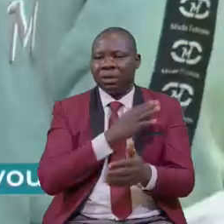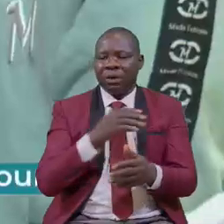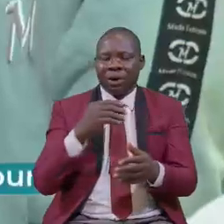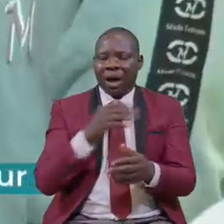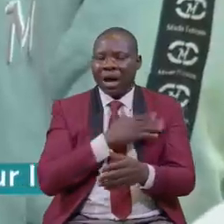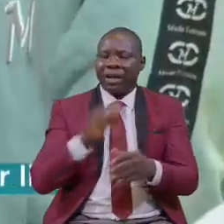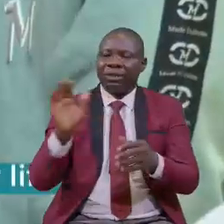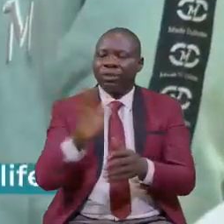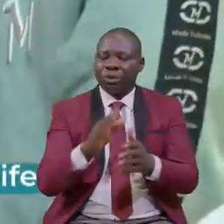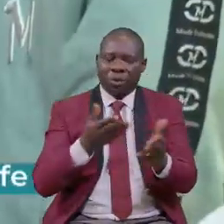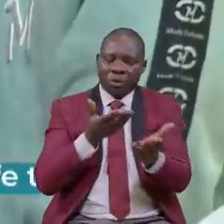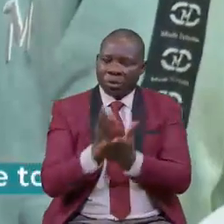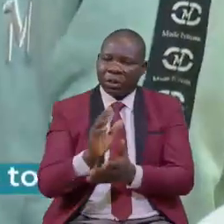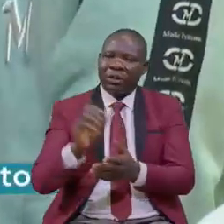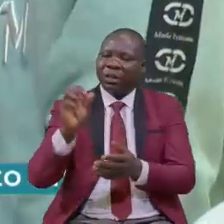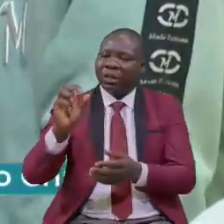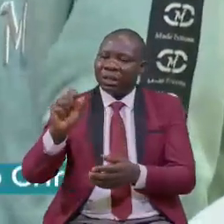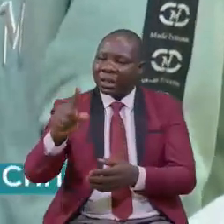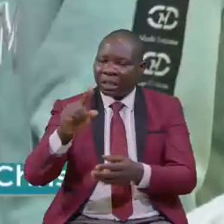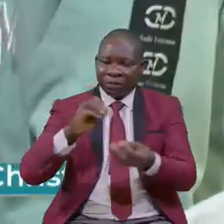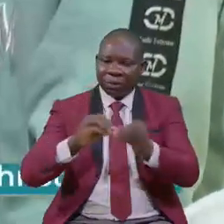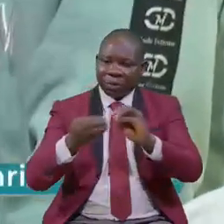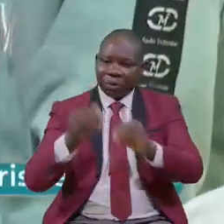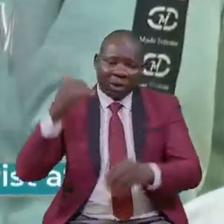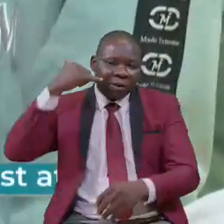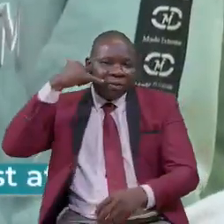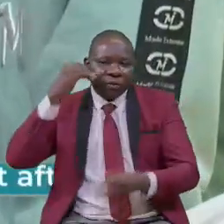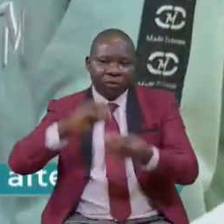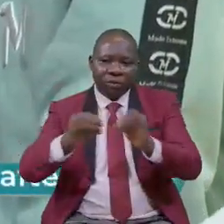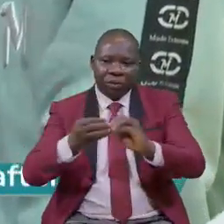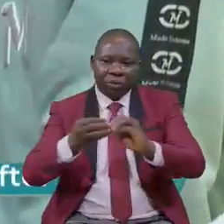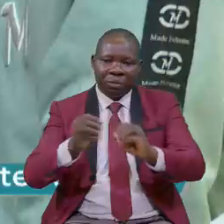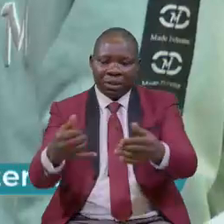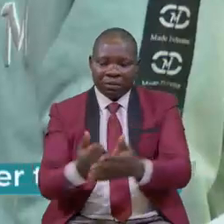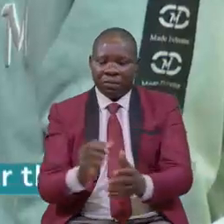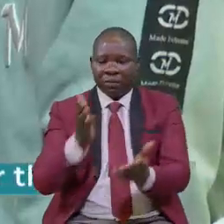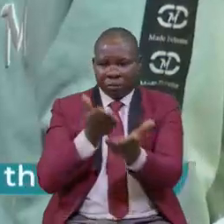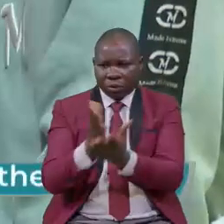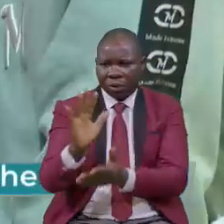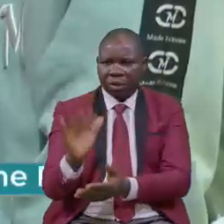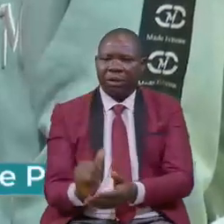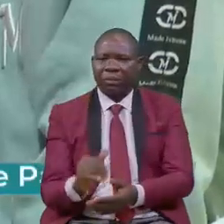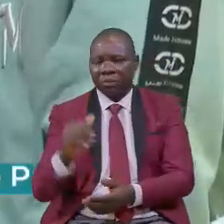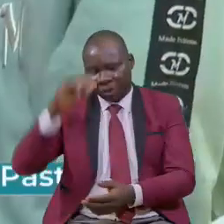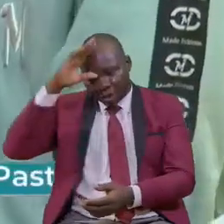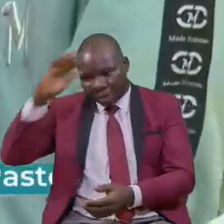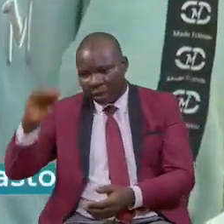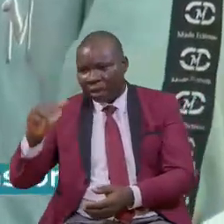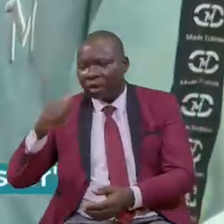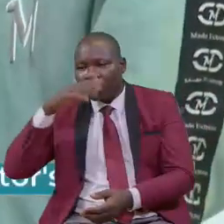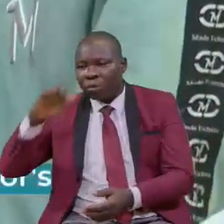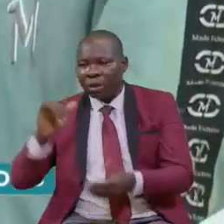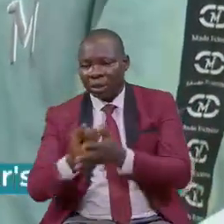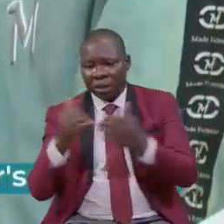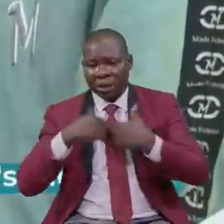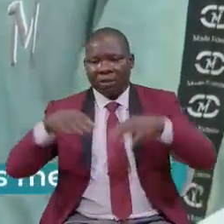11 digits, give it correctly. A man, a woman who had accepted